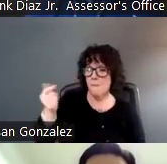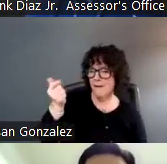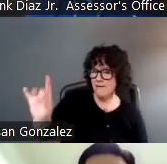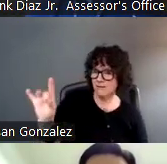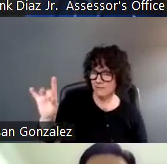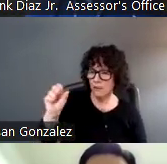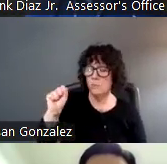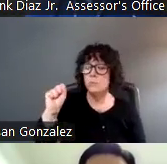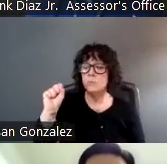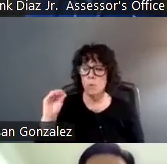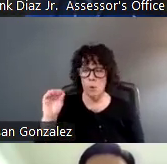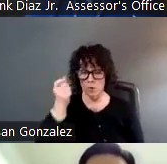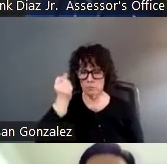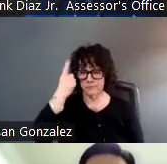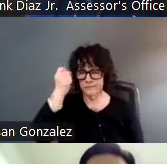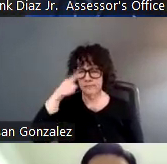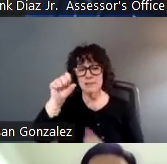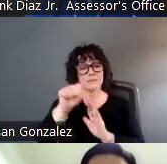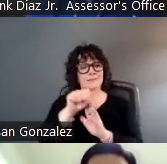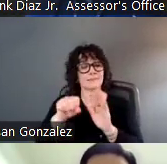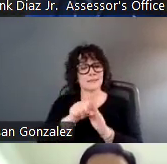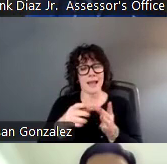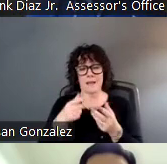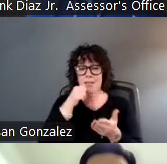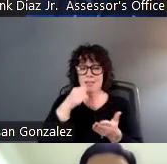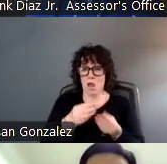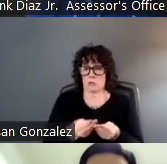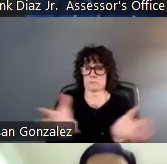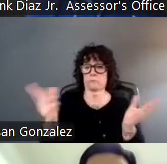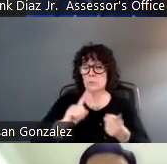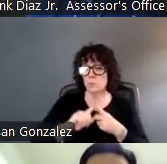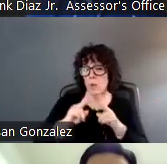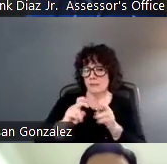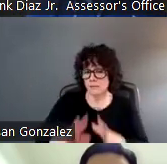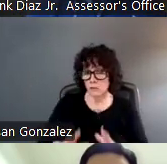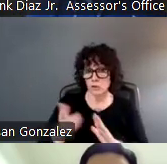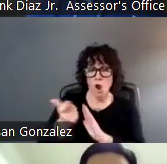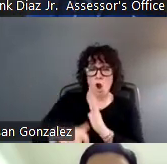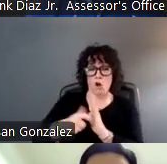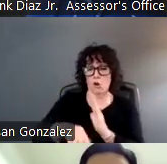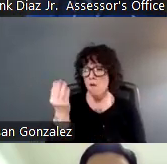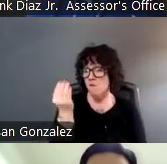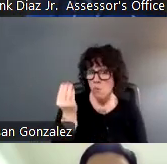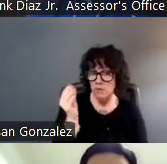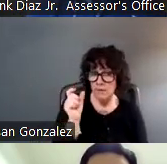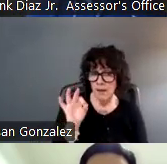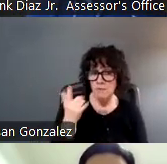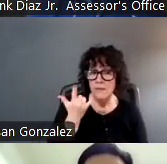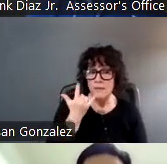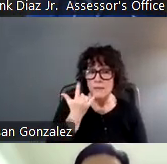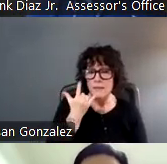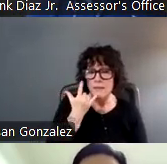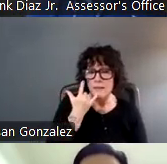Constitution regarding Prop 19, if the full cash value of the replacement primary residence at the time of the purchase or the completion